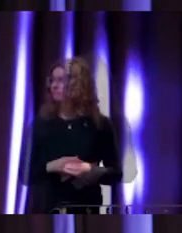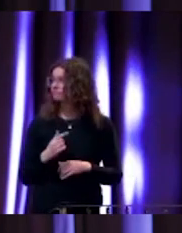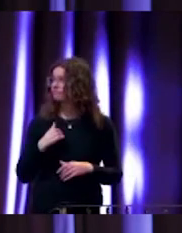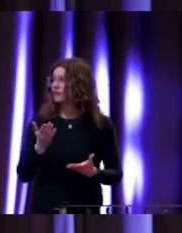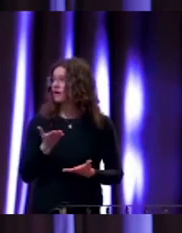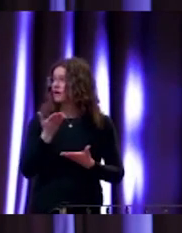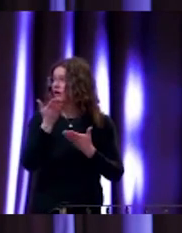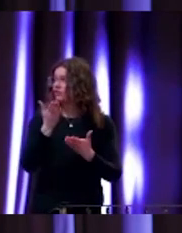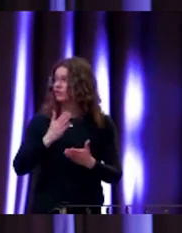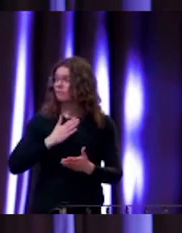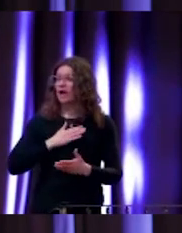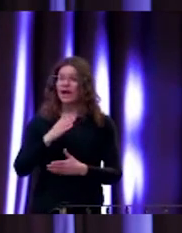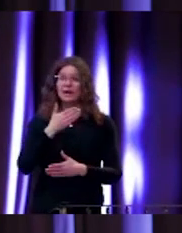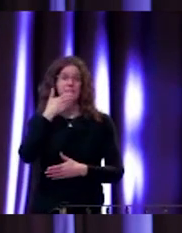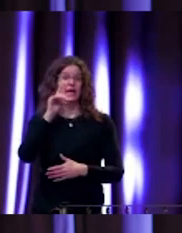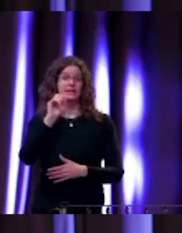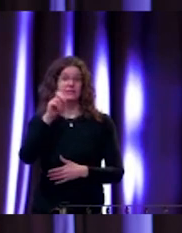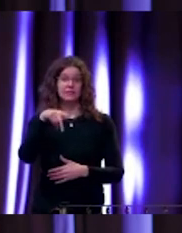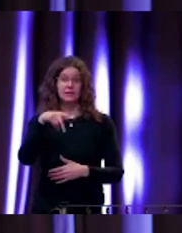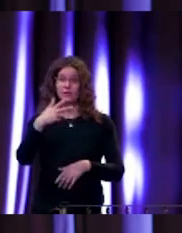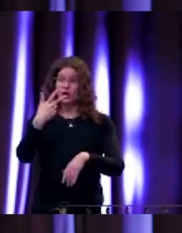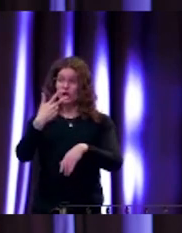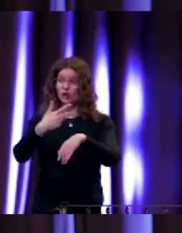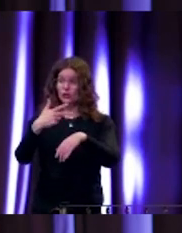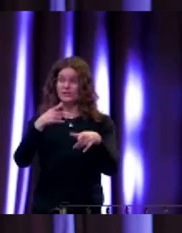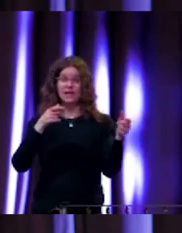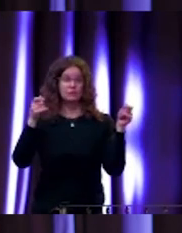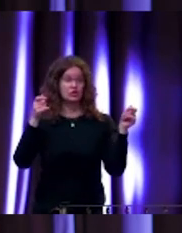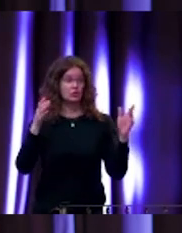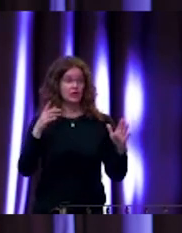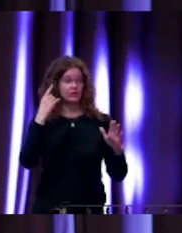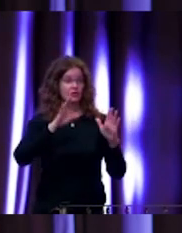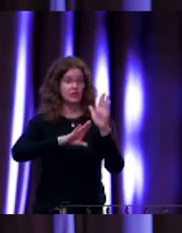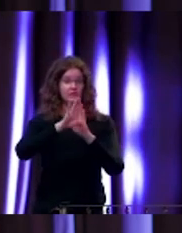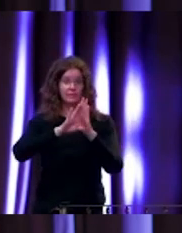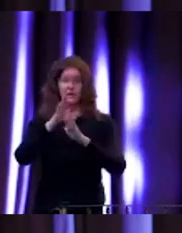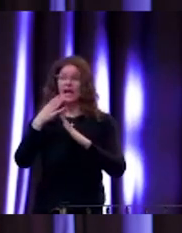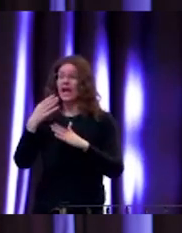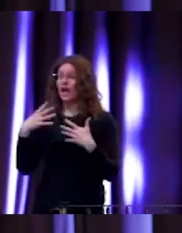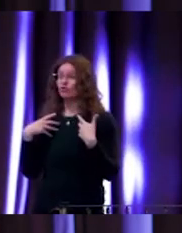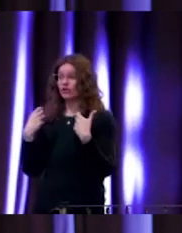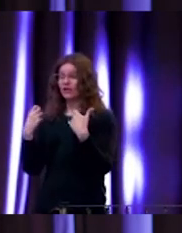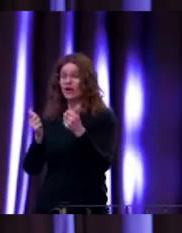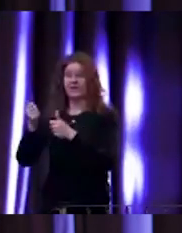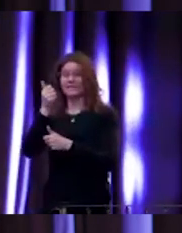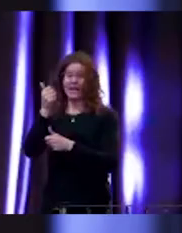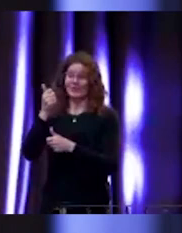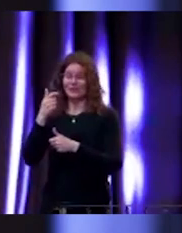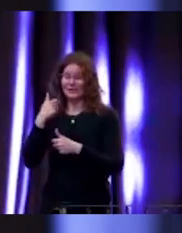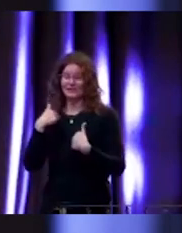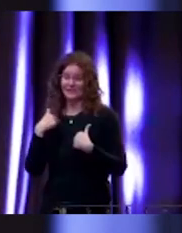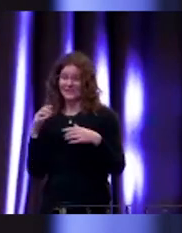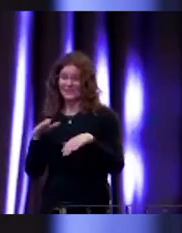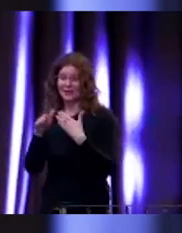for a minute and offer you my best tip as a 3 times director of development and a recovering executive director who did